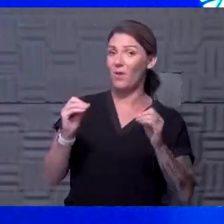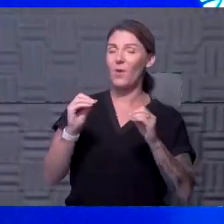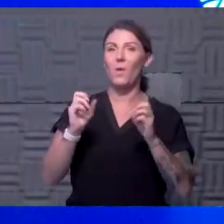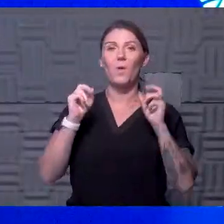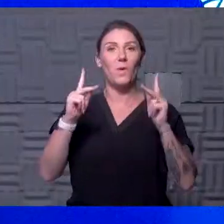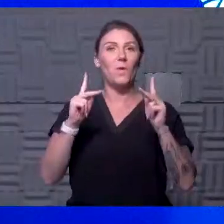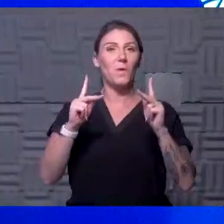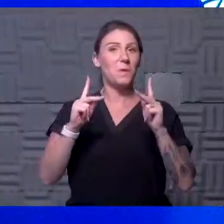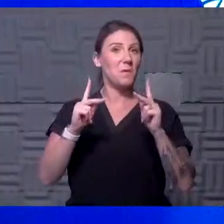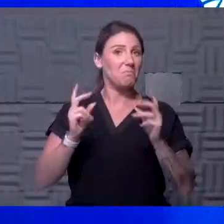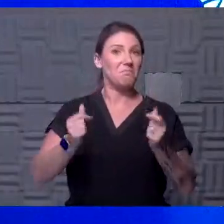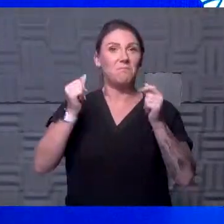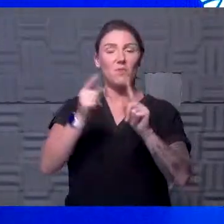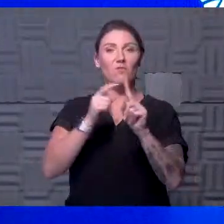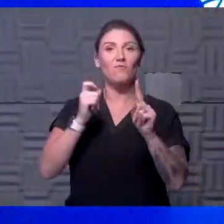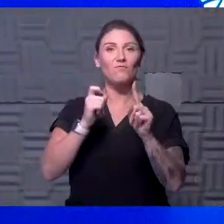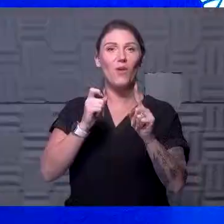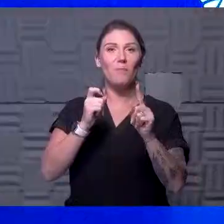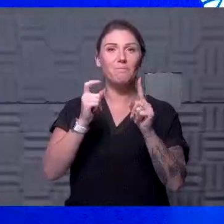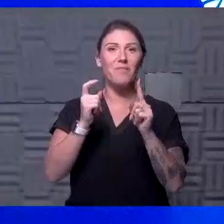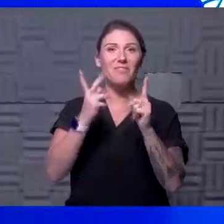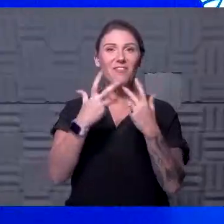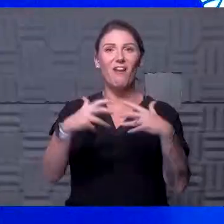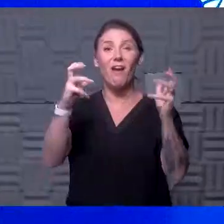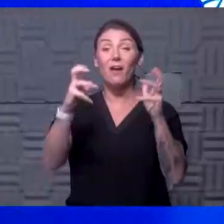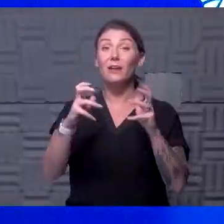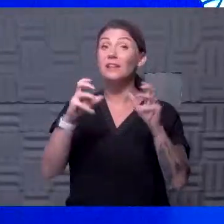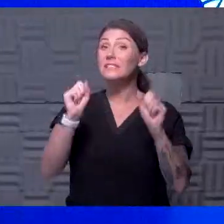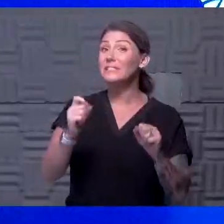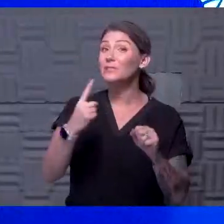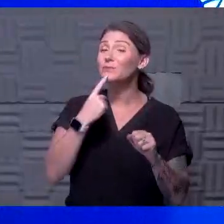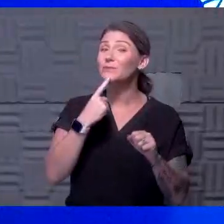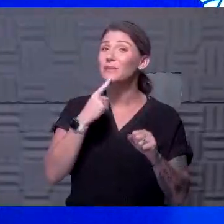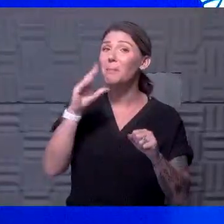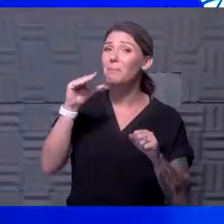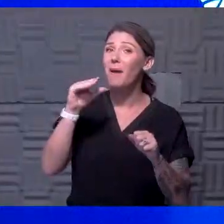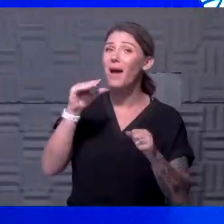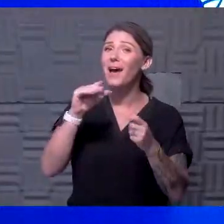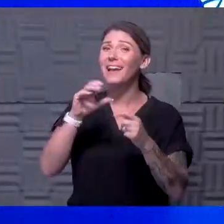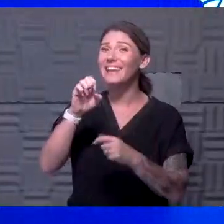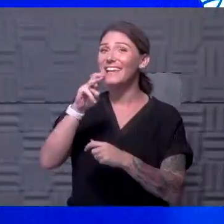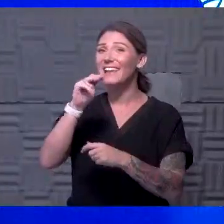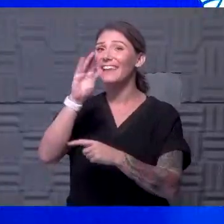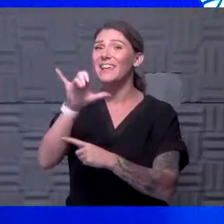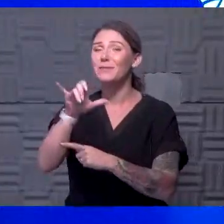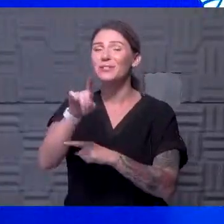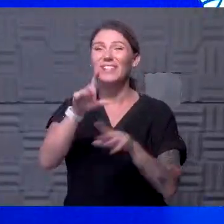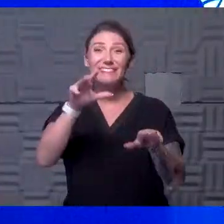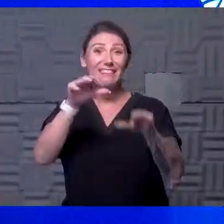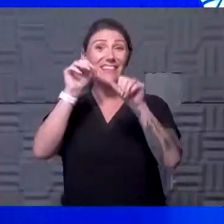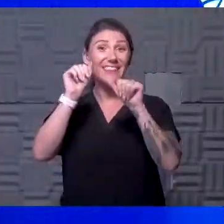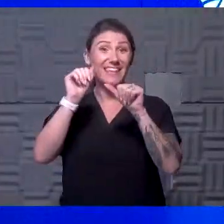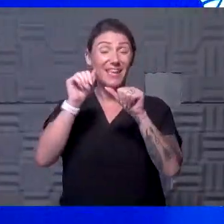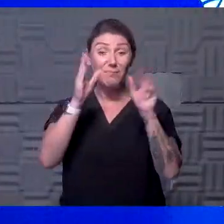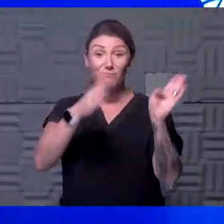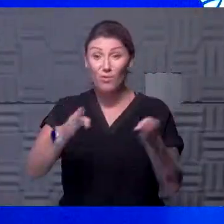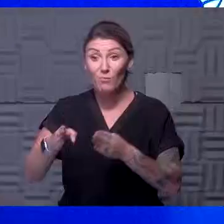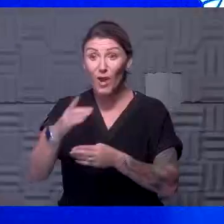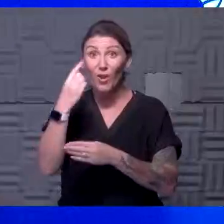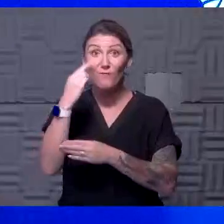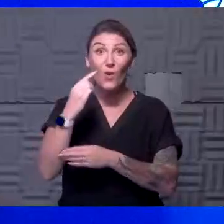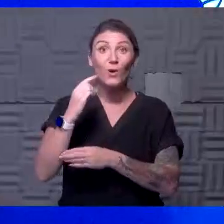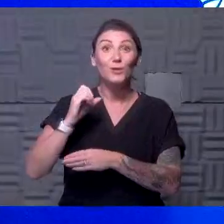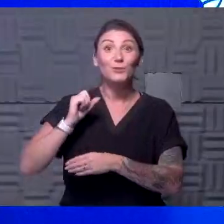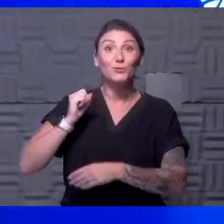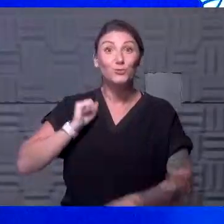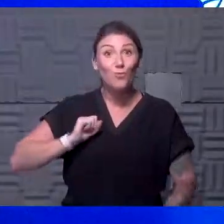jump right to our listening audience. Well, before we do that, can you say goodbye to Emmy, because she has to go. She needs to get prepared for Rush. Ask